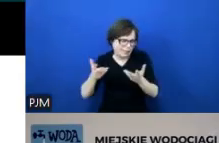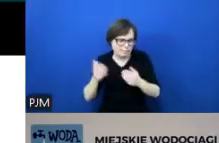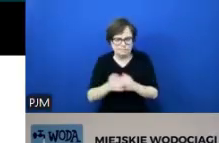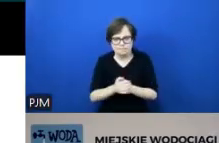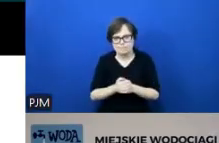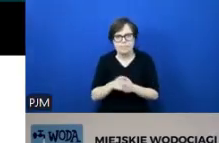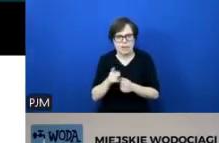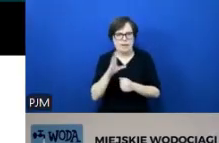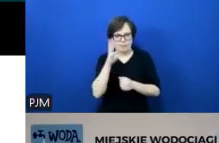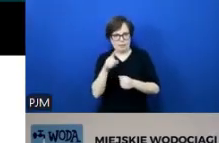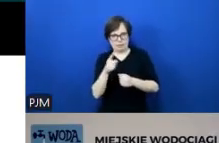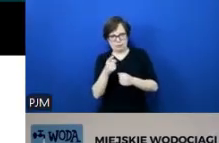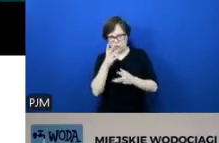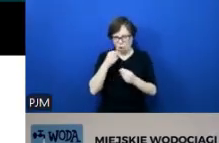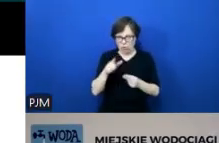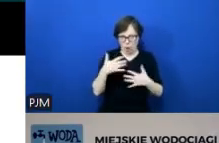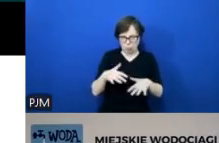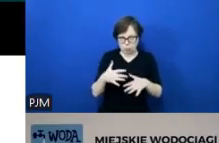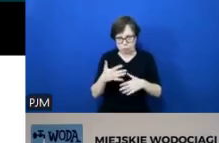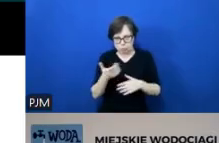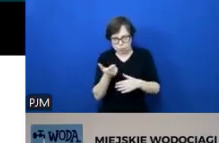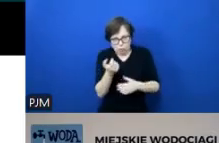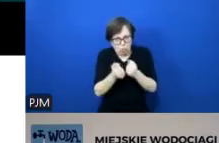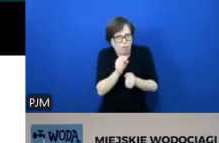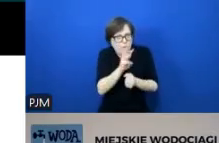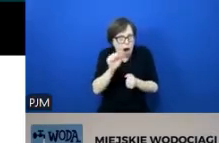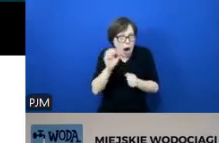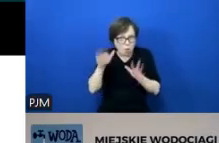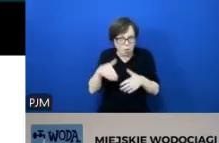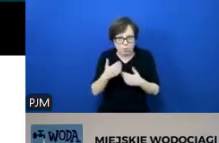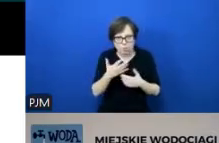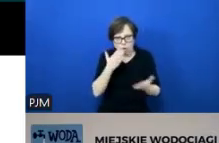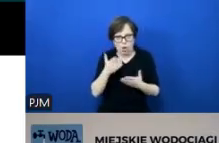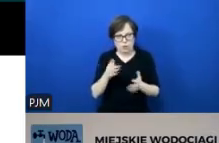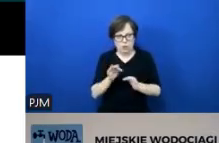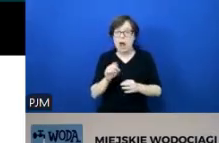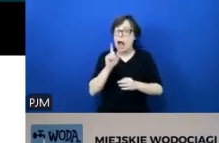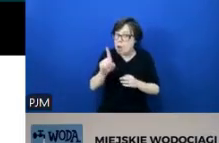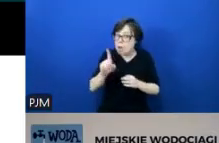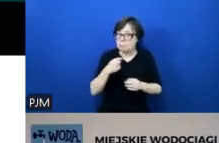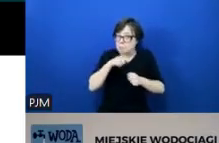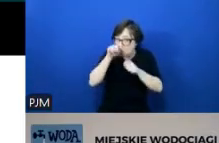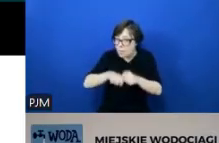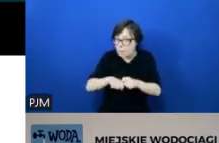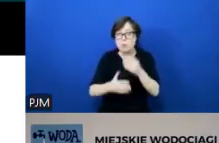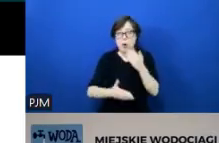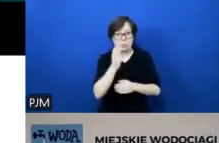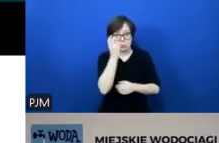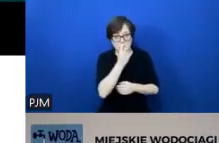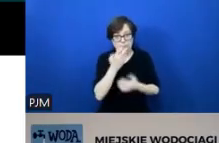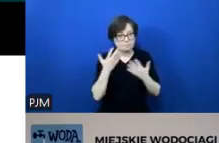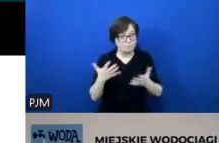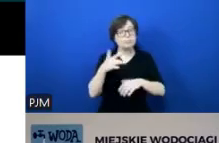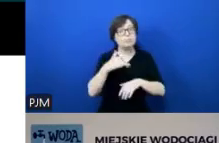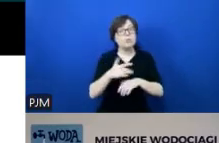sludges, different kinds of fluorantans, WWA, lead, and